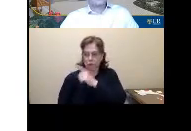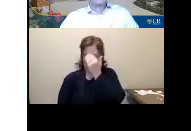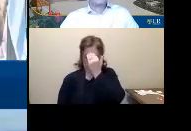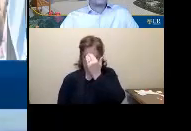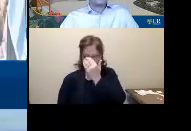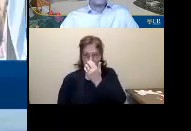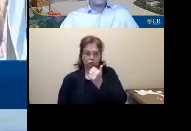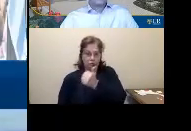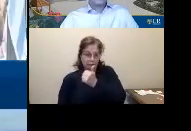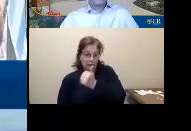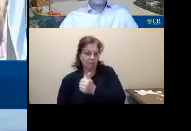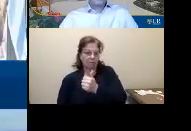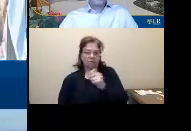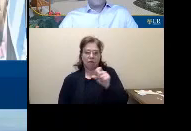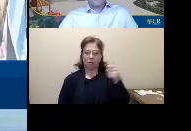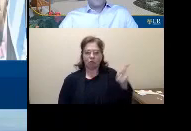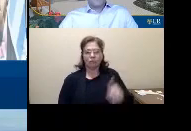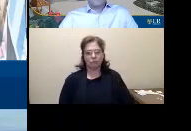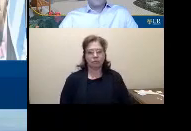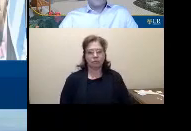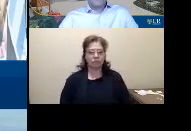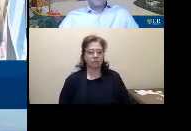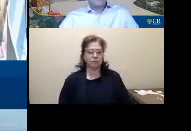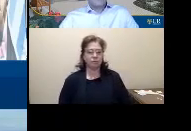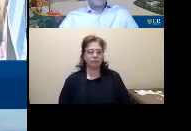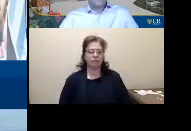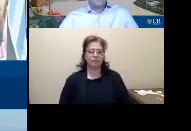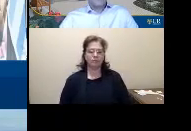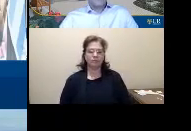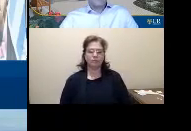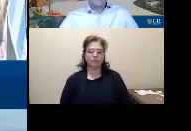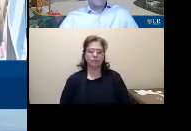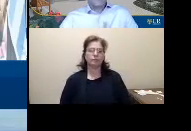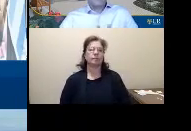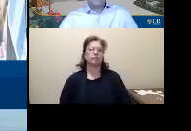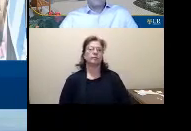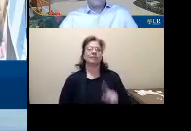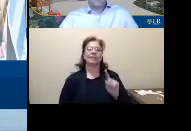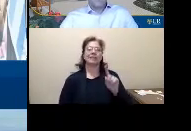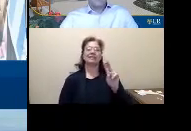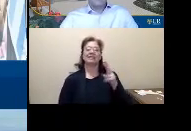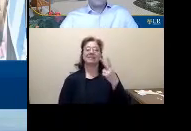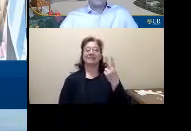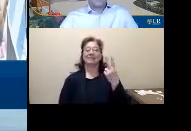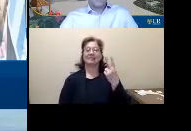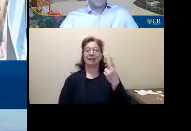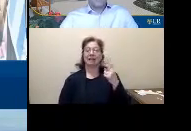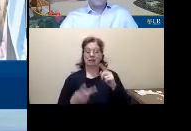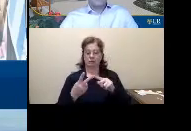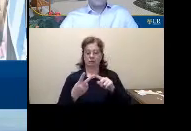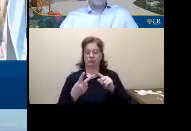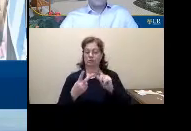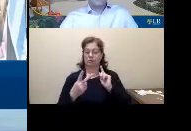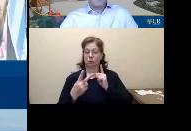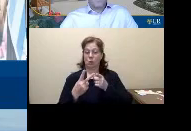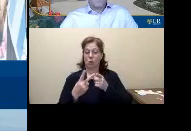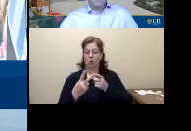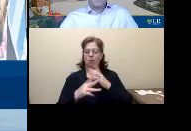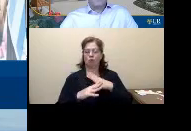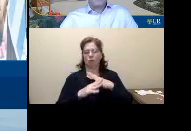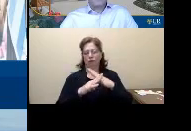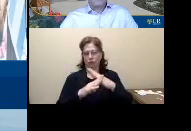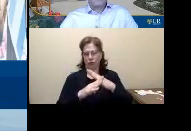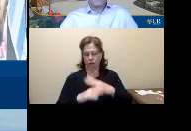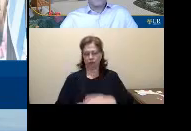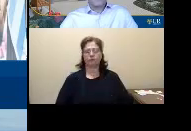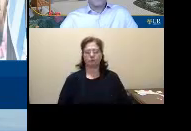yourself. All right, moving on to goal 2 is the prevention of lung cancers. So every